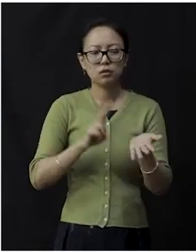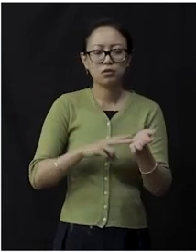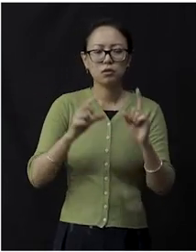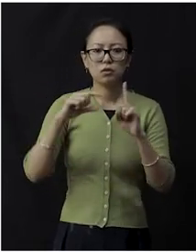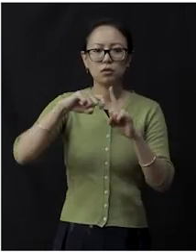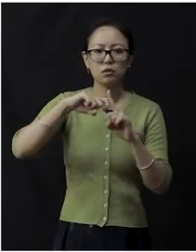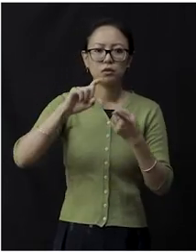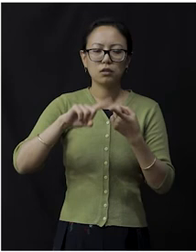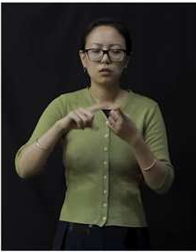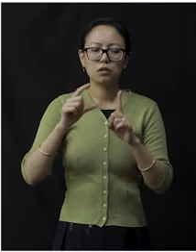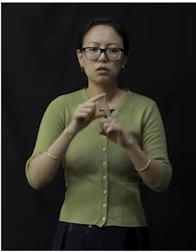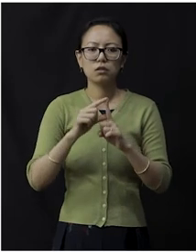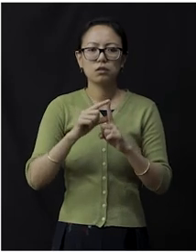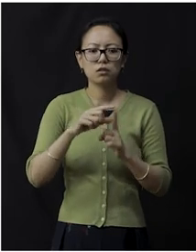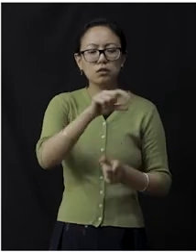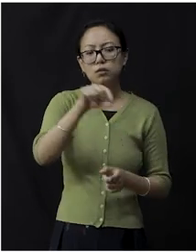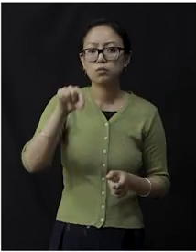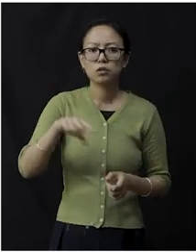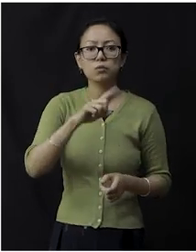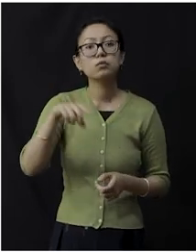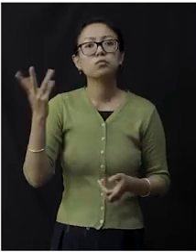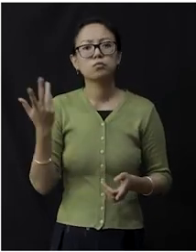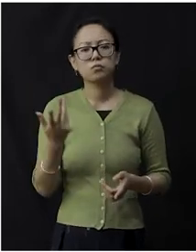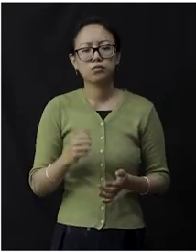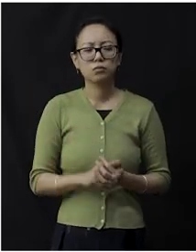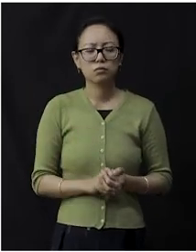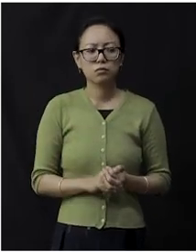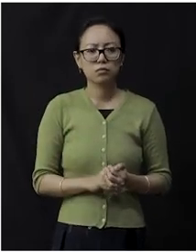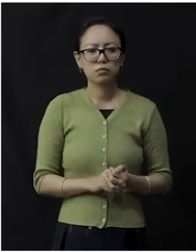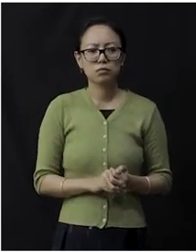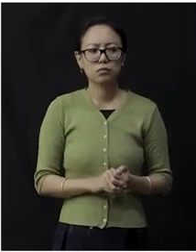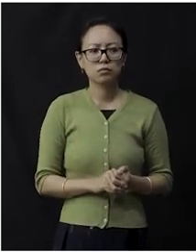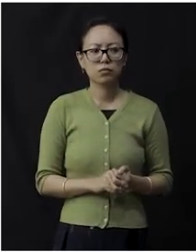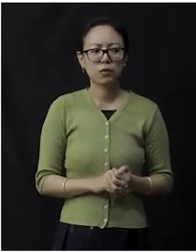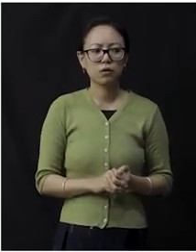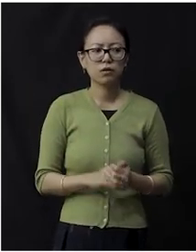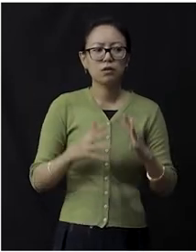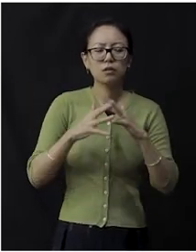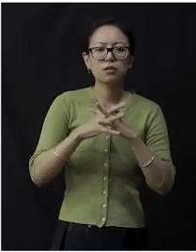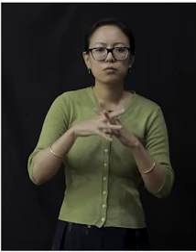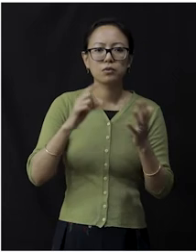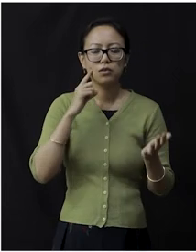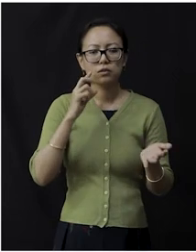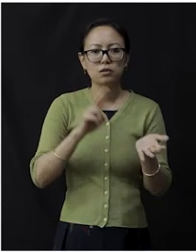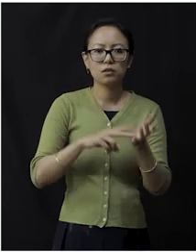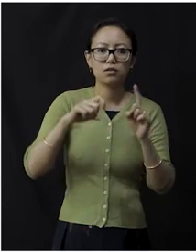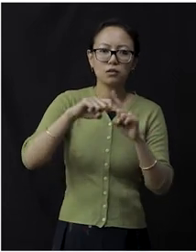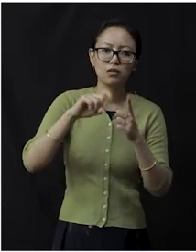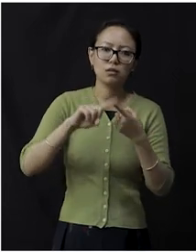W-I-N-K-E-D, is the right one. Now let's go to the fourth word that we